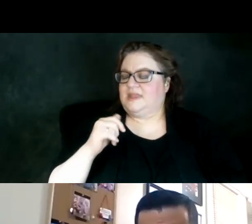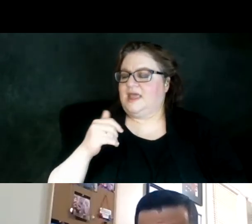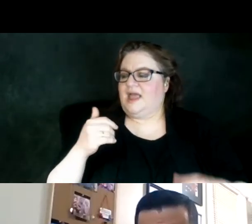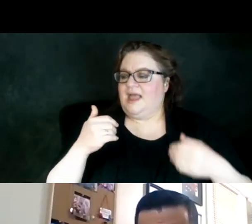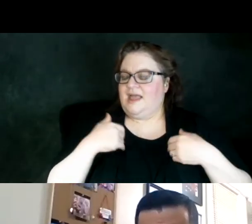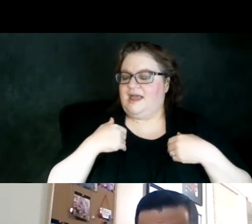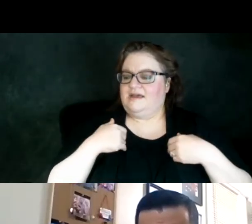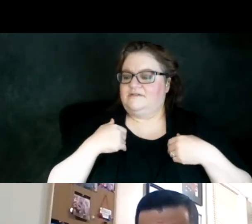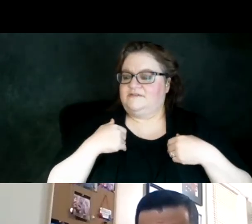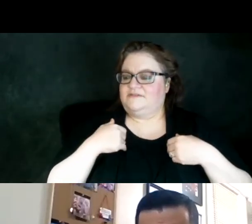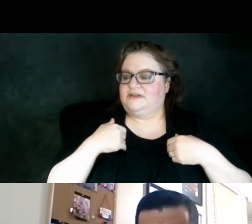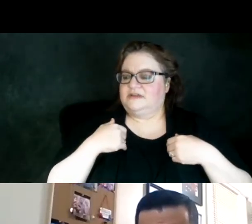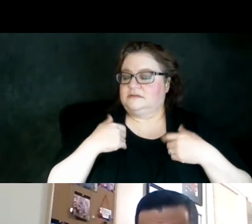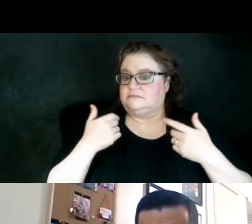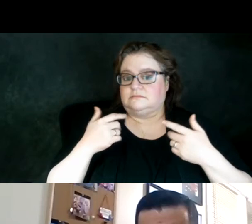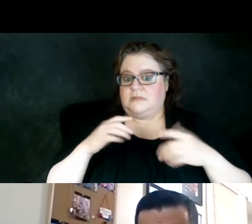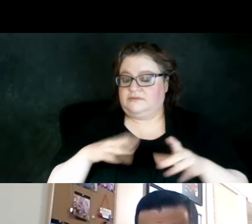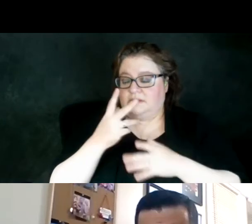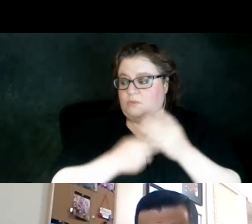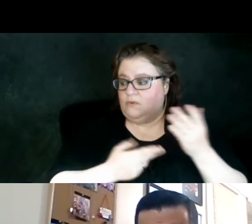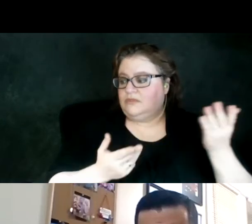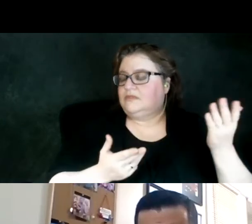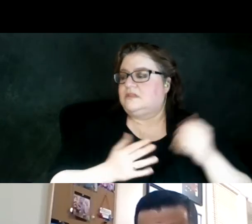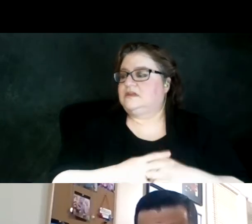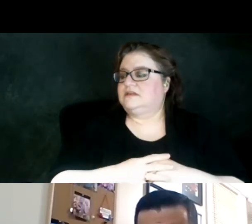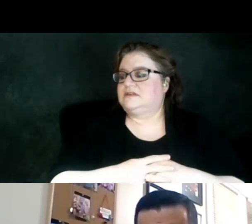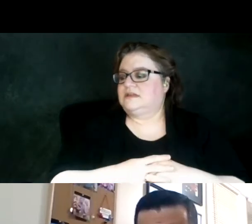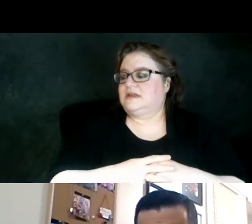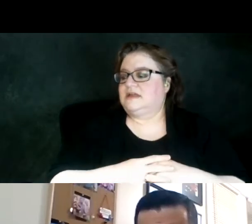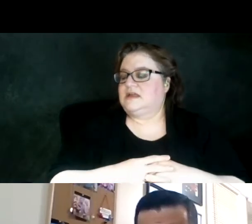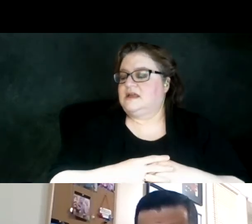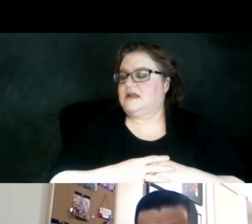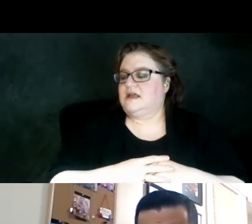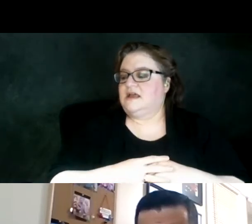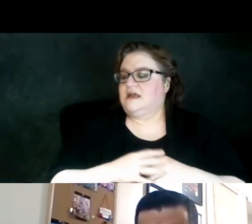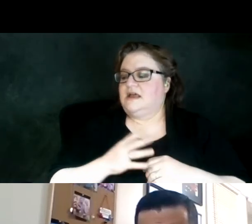have done both, and